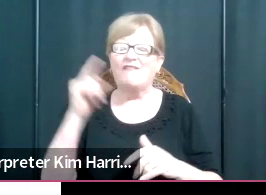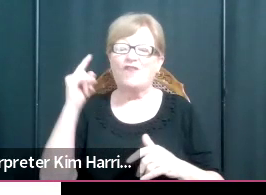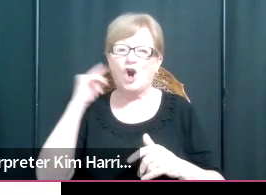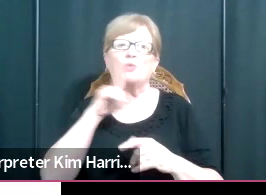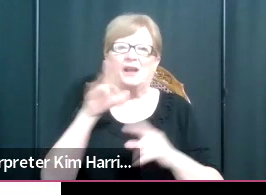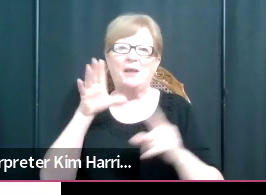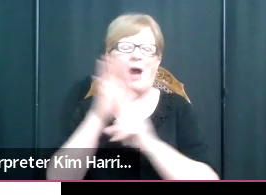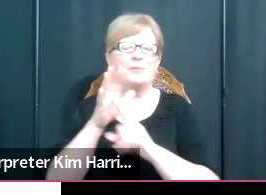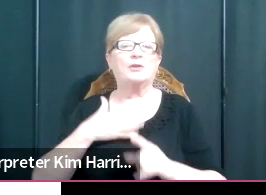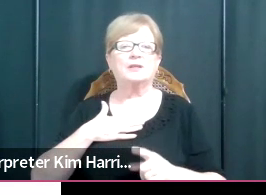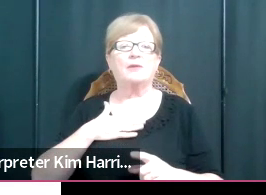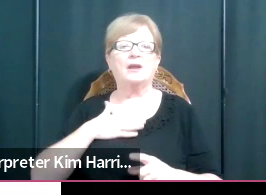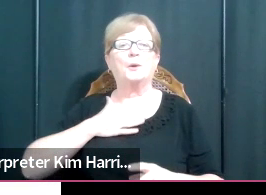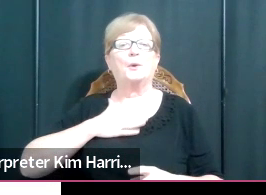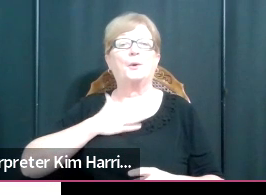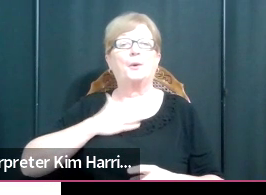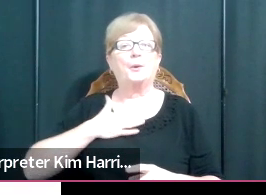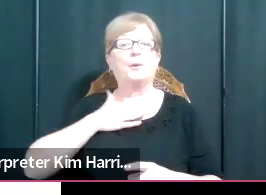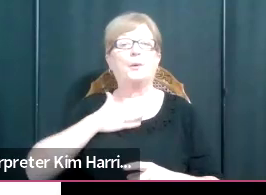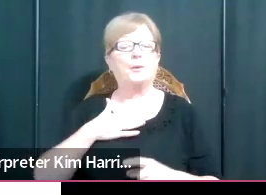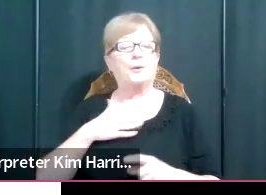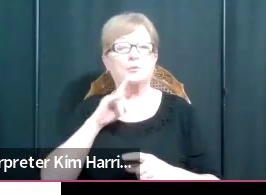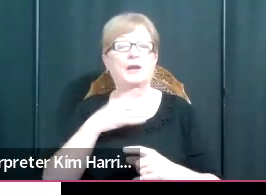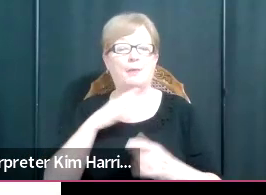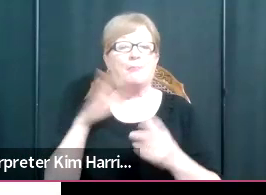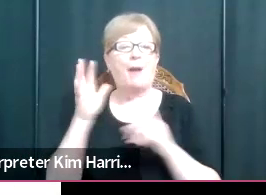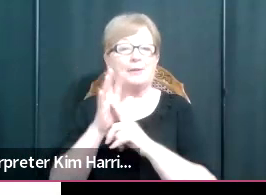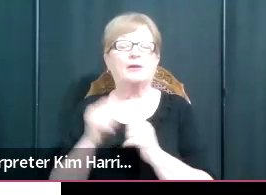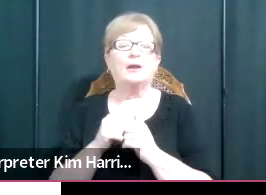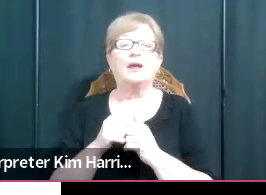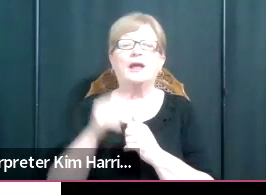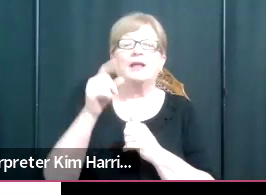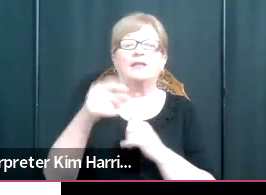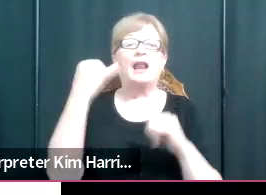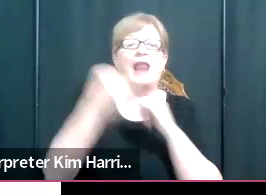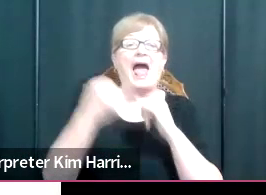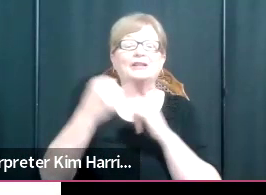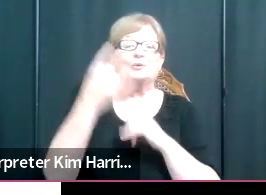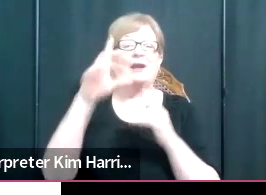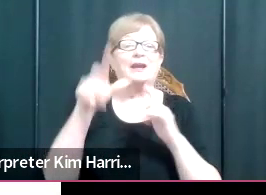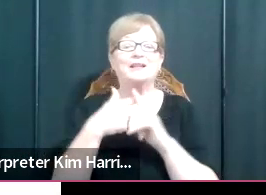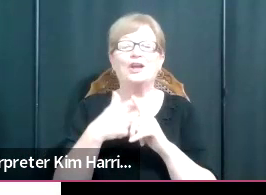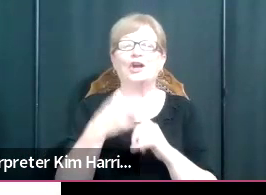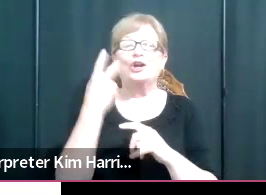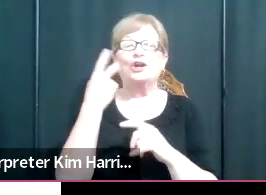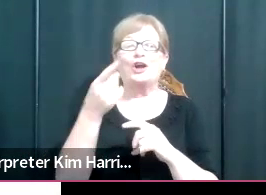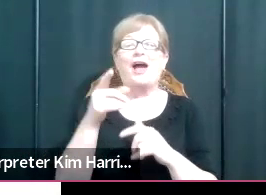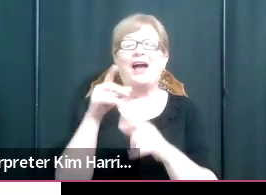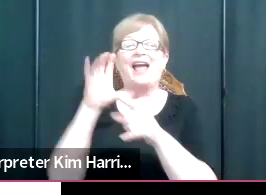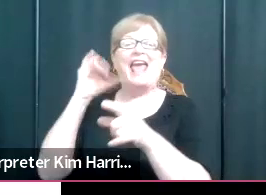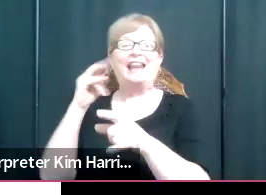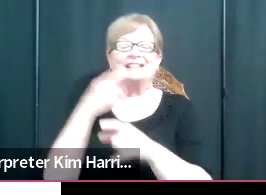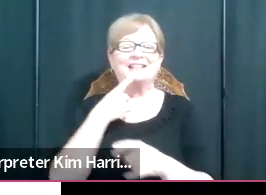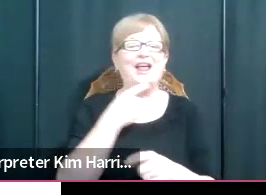popular items. So the last image on this slide shows the 3 little verbs for the